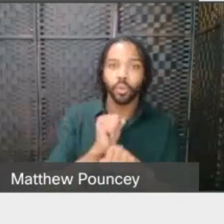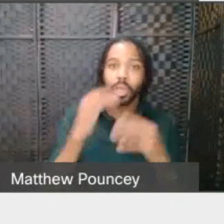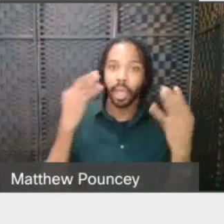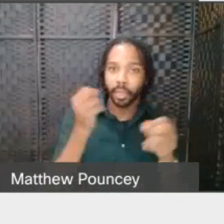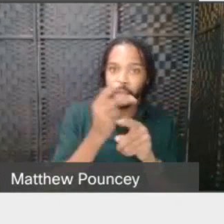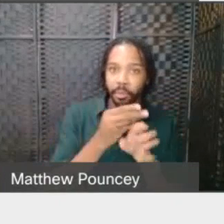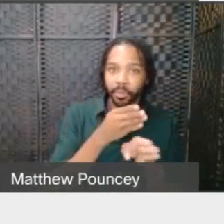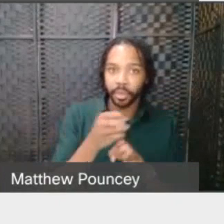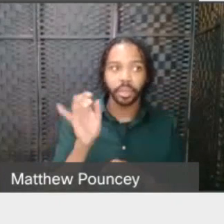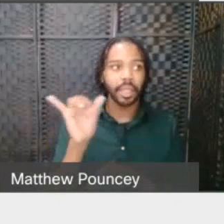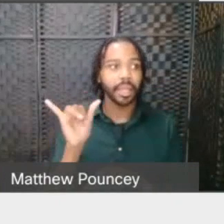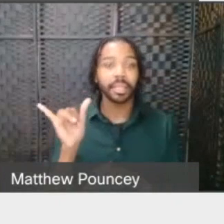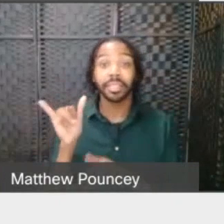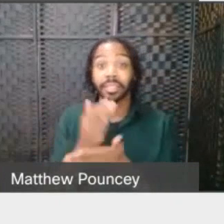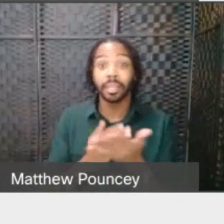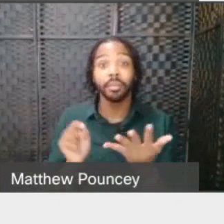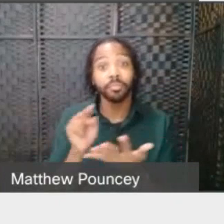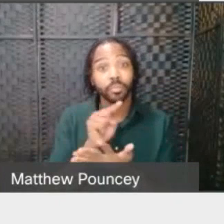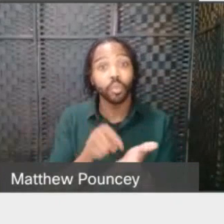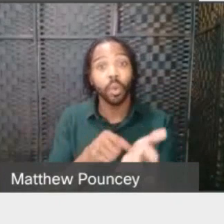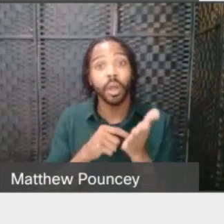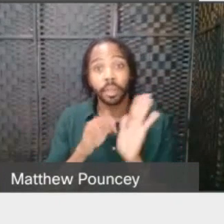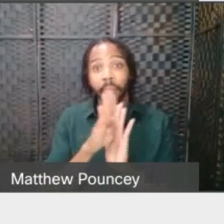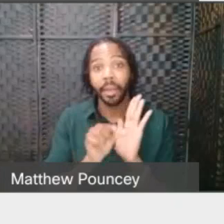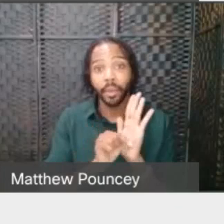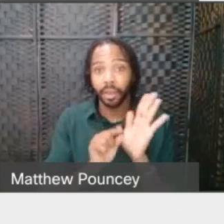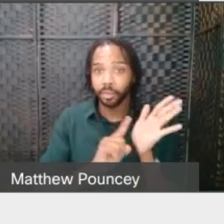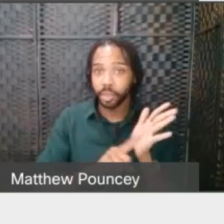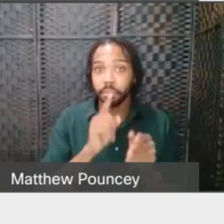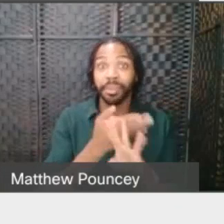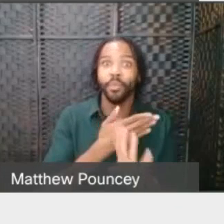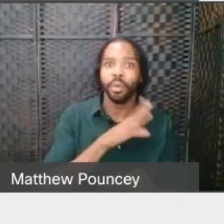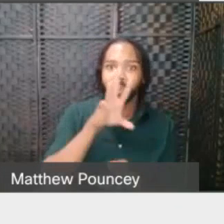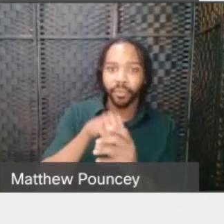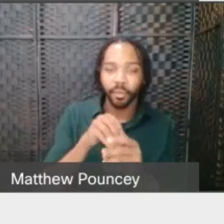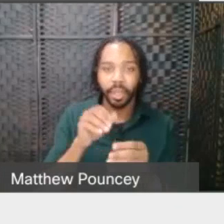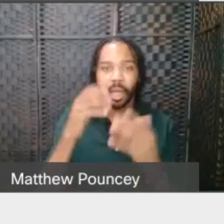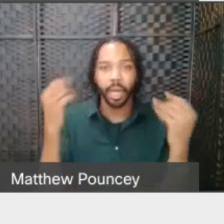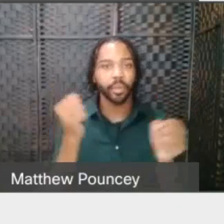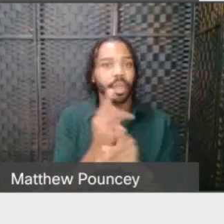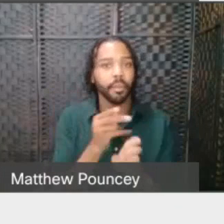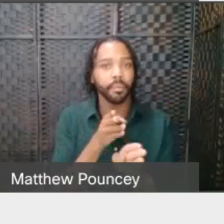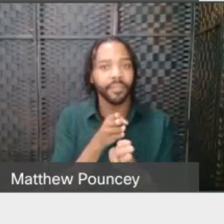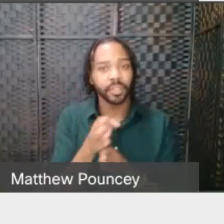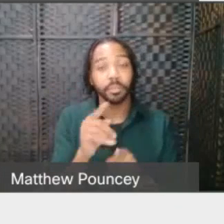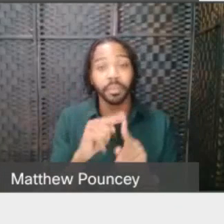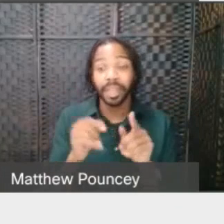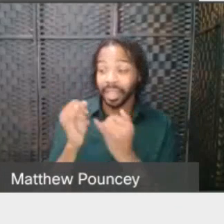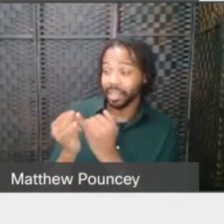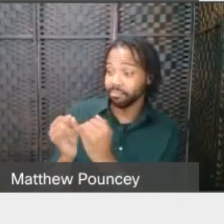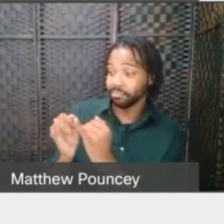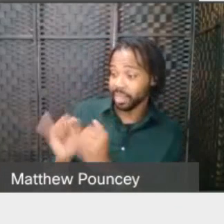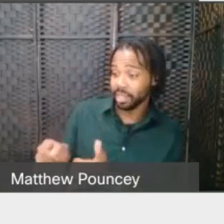have a certain background check before you are in the healthcare profession. But an individual provider may have